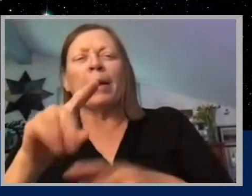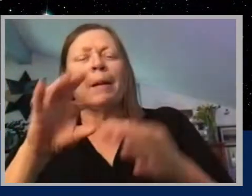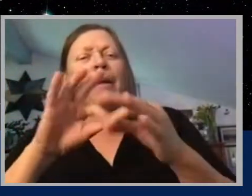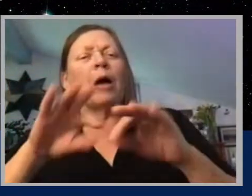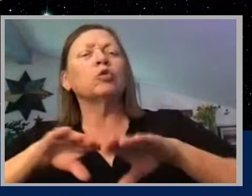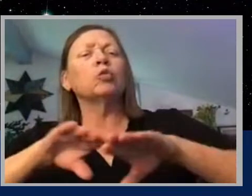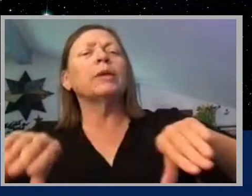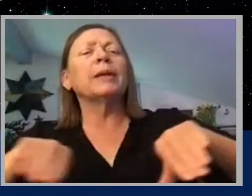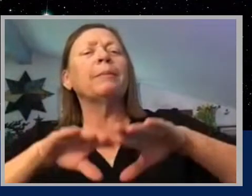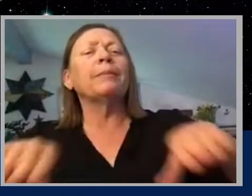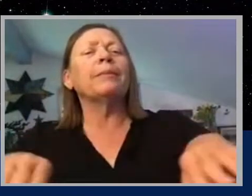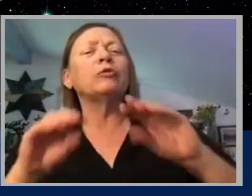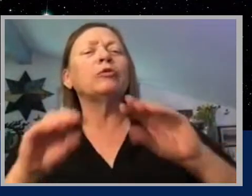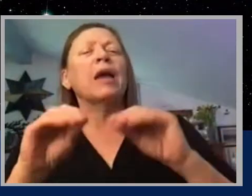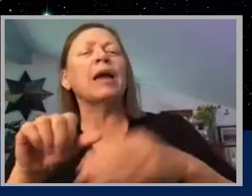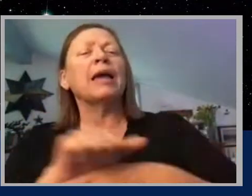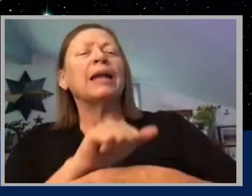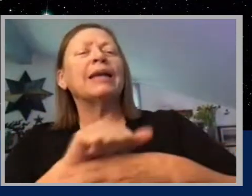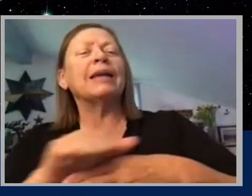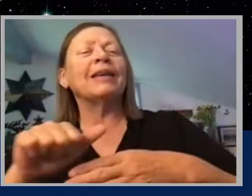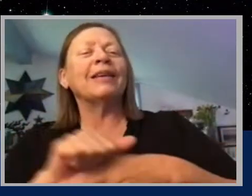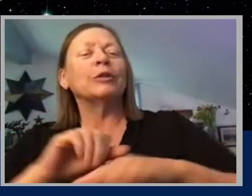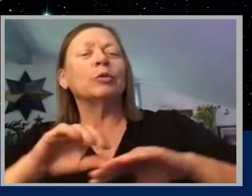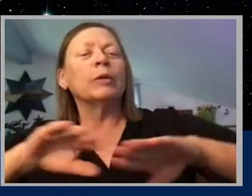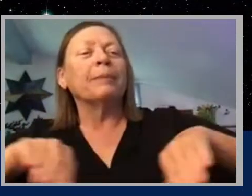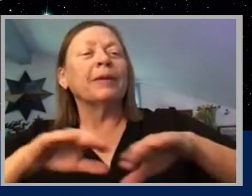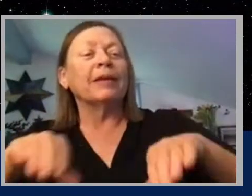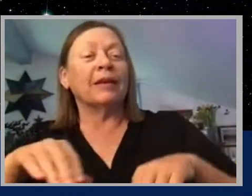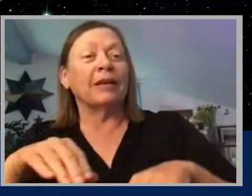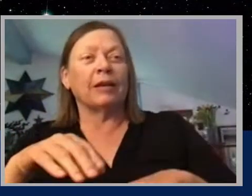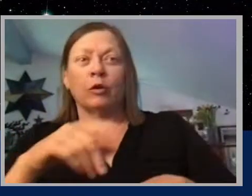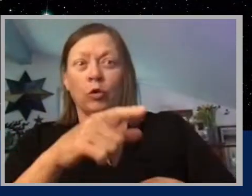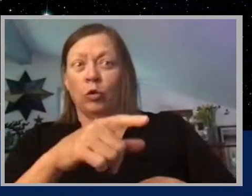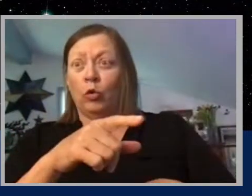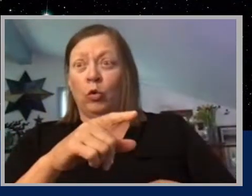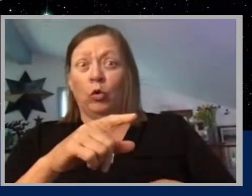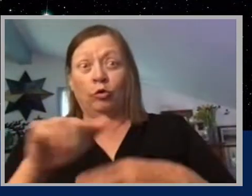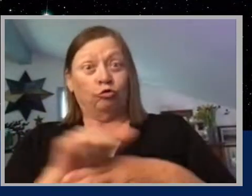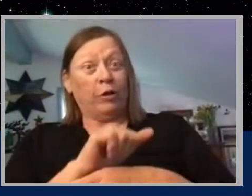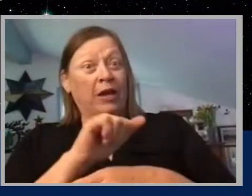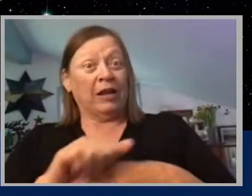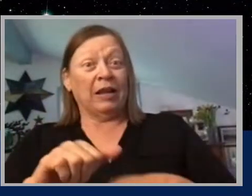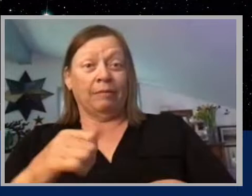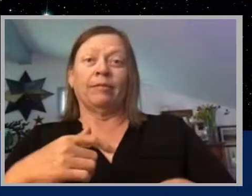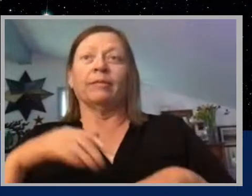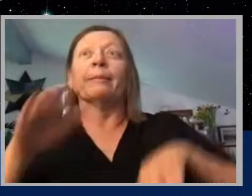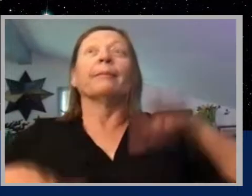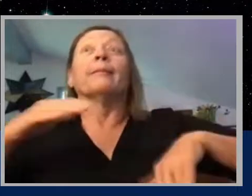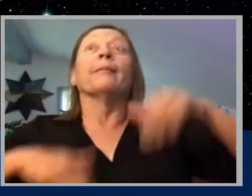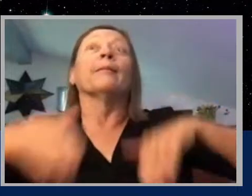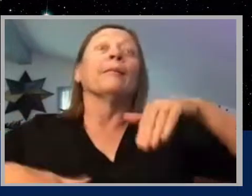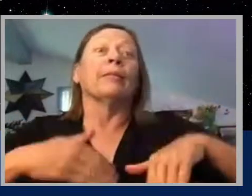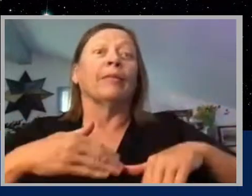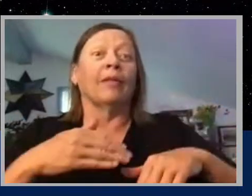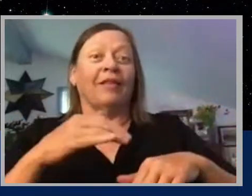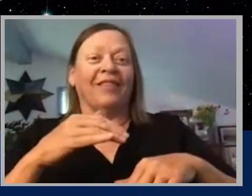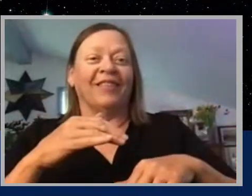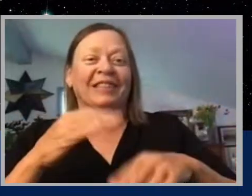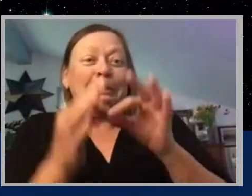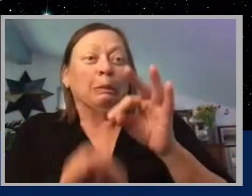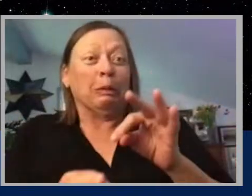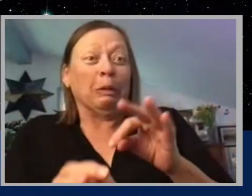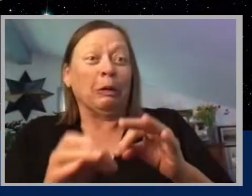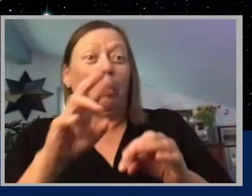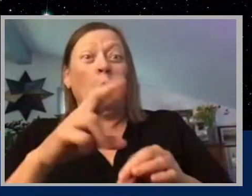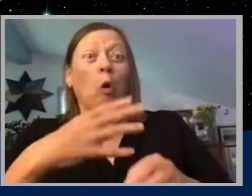So if you are training to go out there, is it just normal, yes, I can swim training, like you have to do, I don't know, if you go on a whitewater